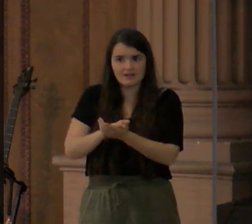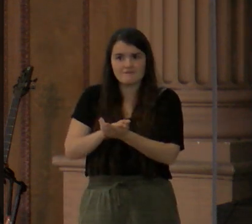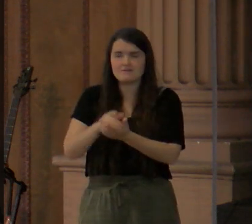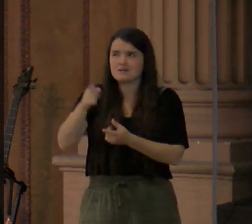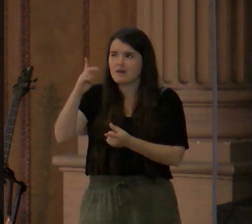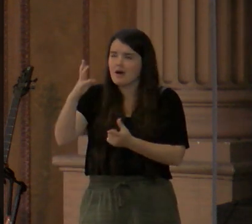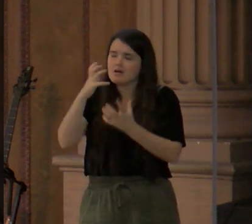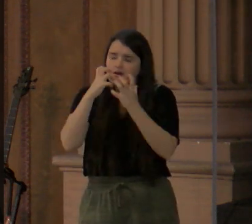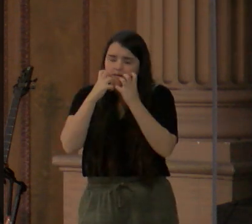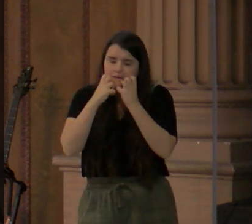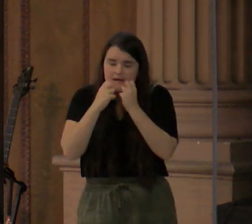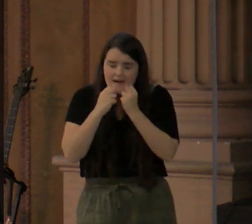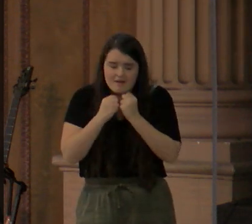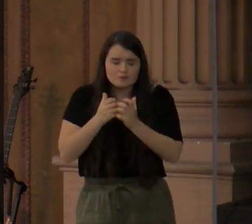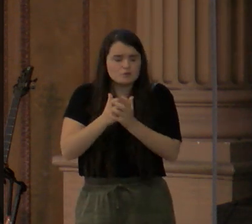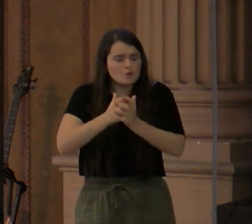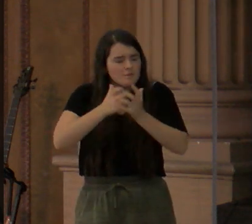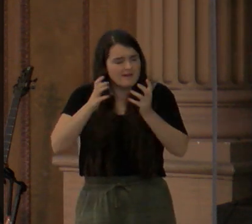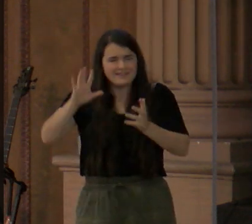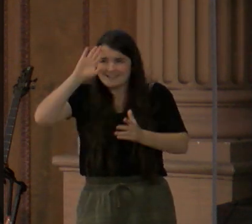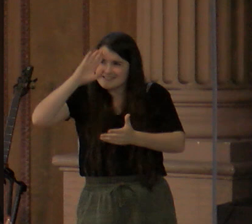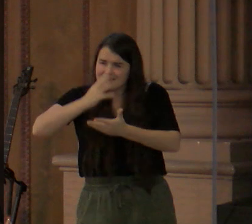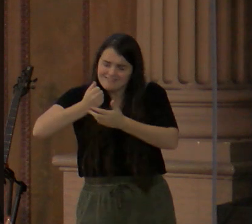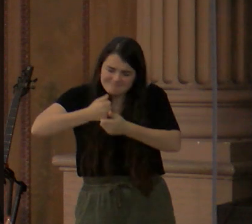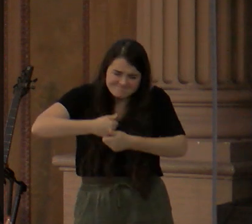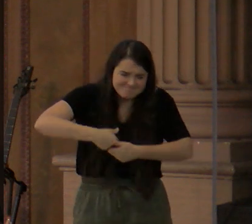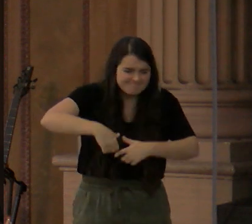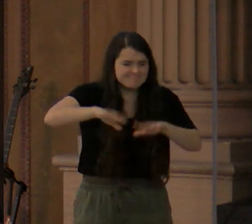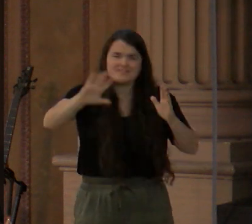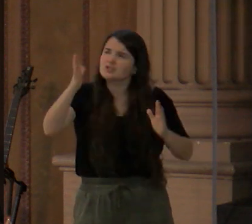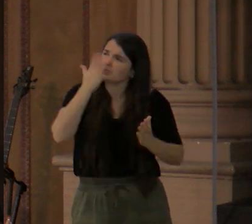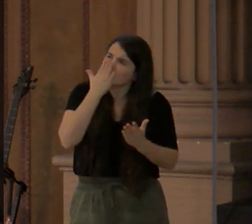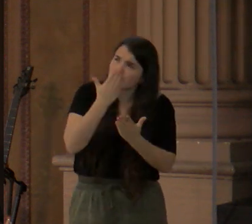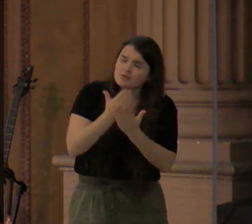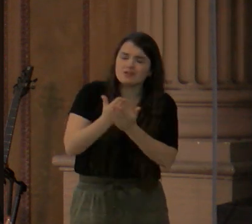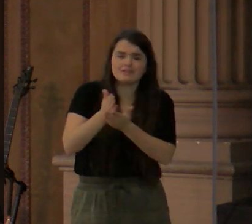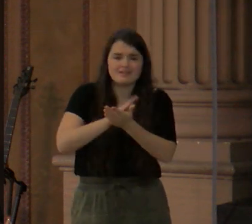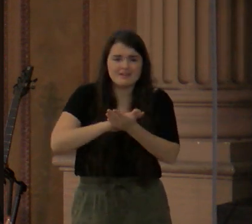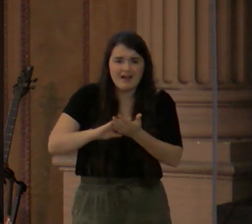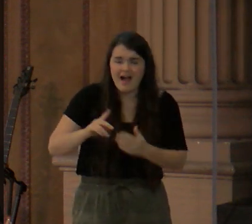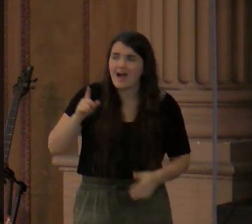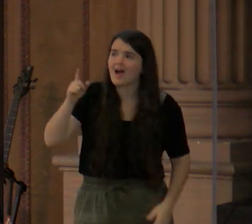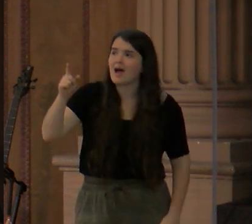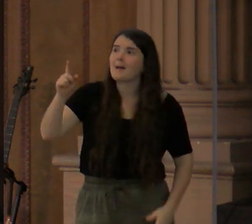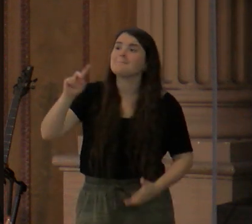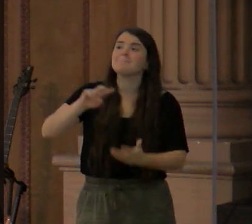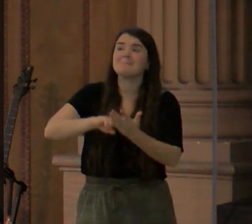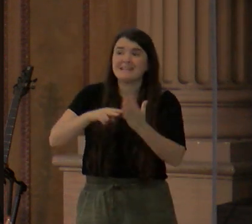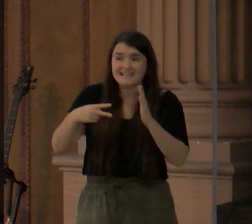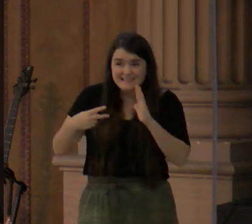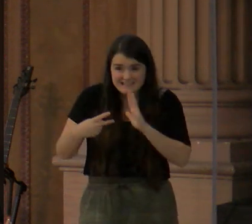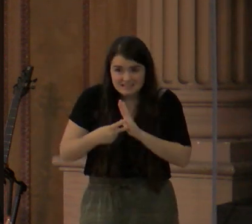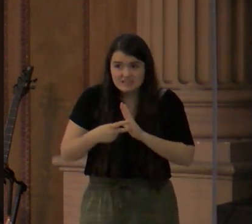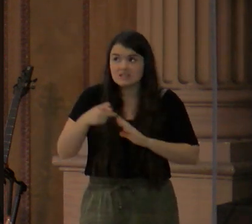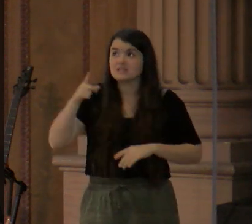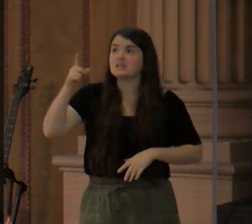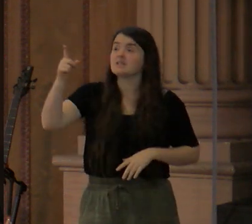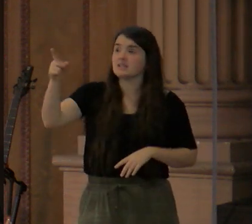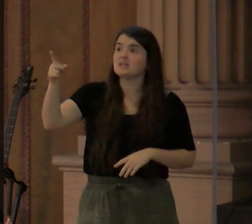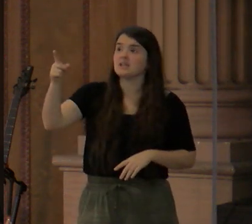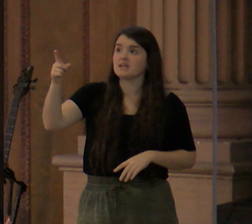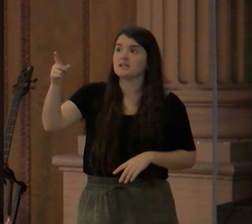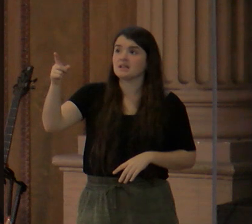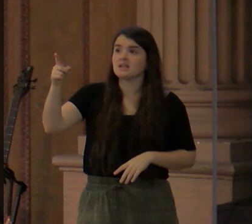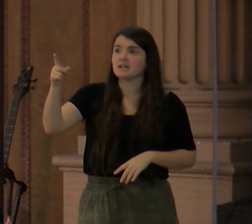if we believe that he's that good and kind to us, then we also have to believe that a God who's that good and kind